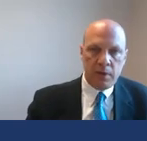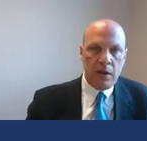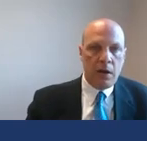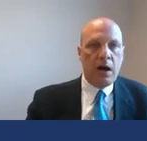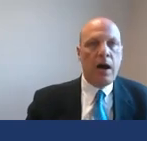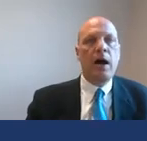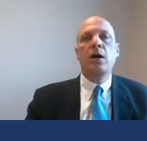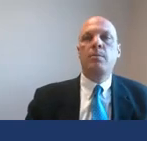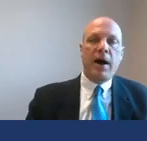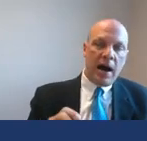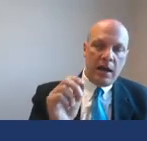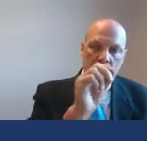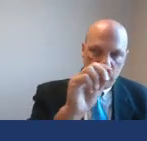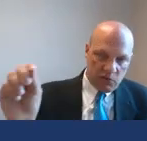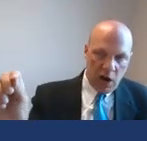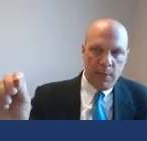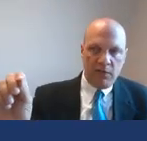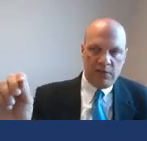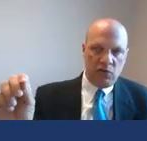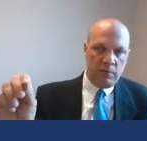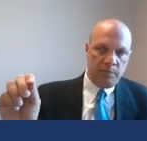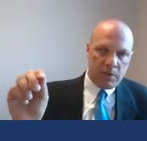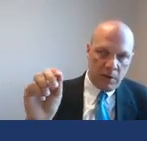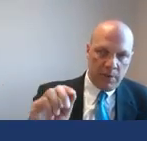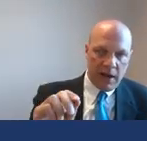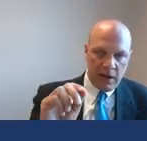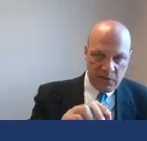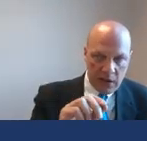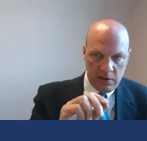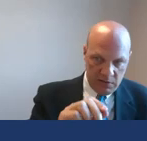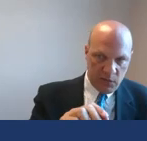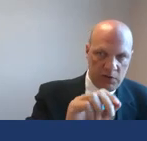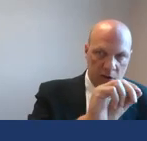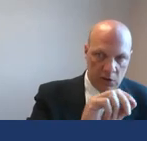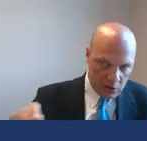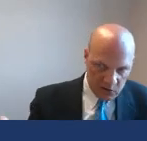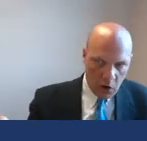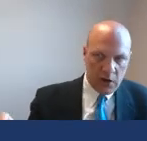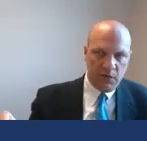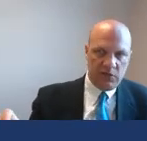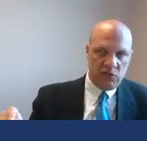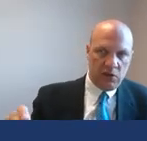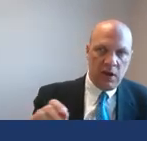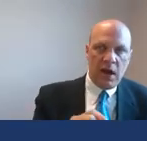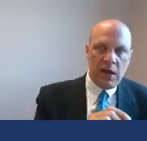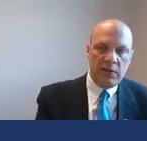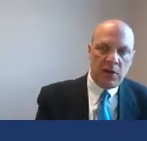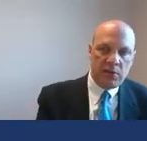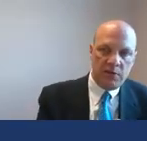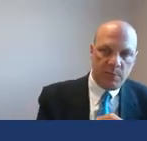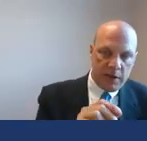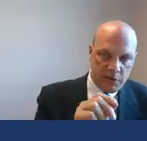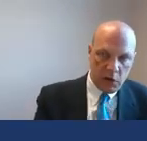screenings by a prescribing physician, by a second different consulting physician, and